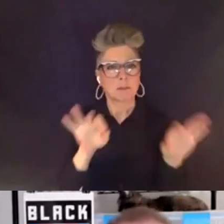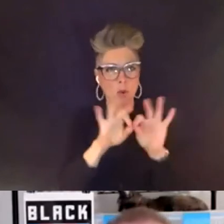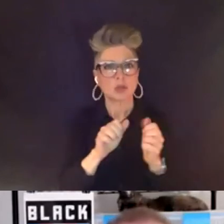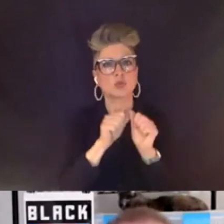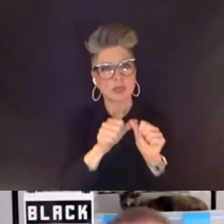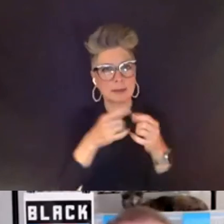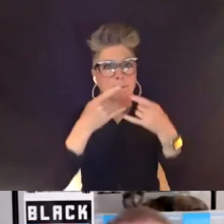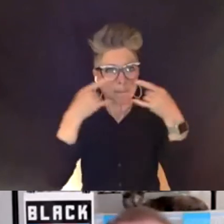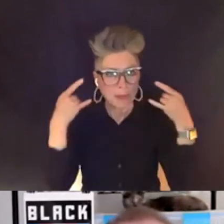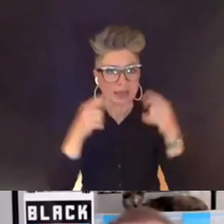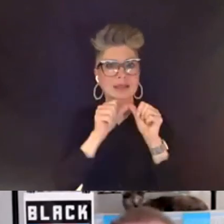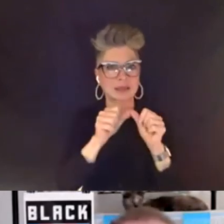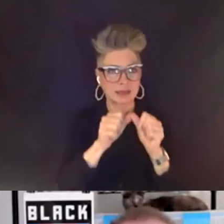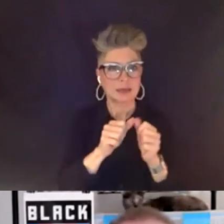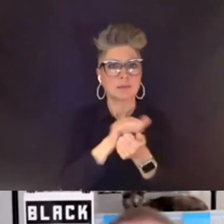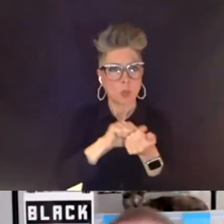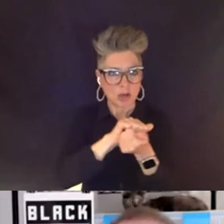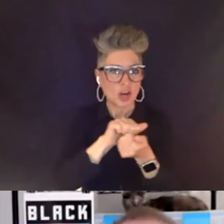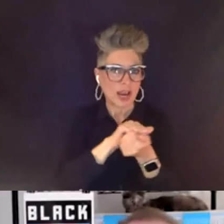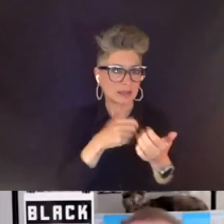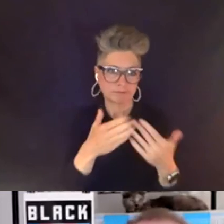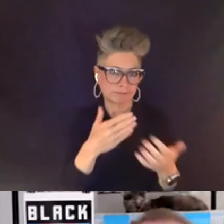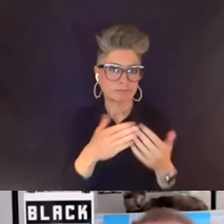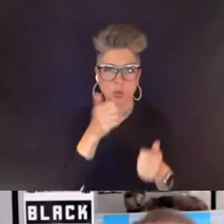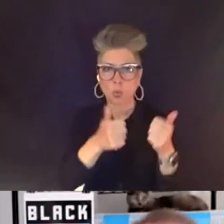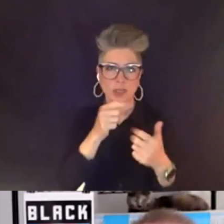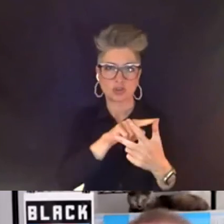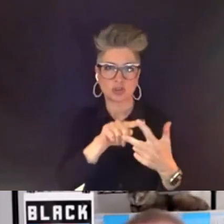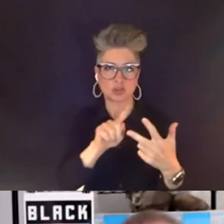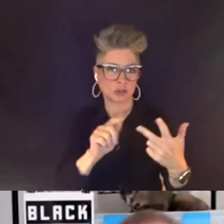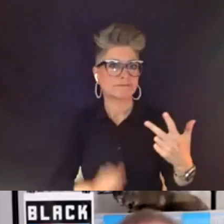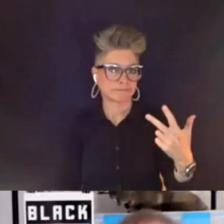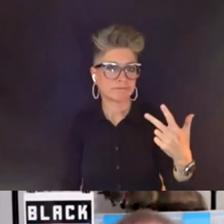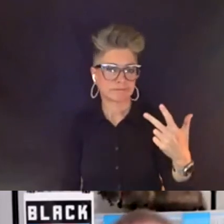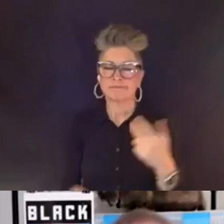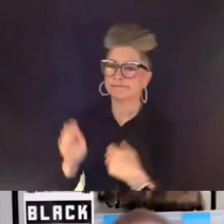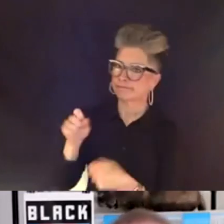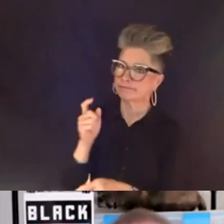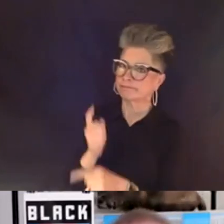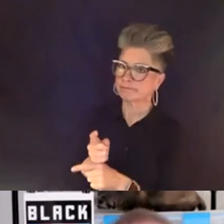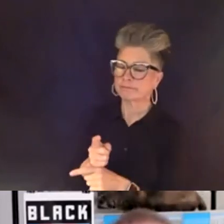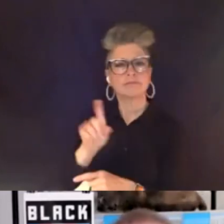vaccine we receive. Sure. So yeah. Mm-hmm. Cool. What other questions do folks have?